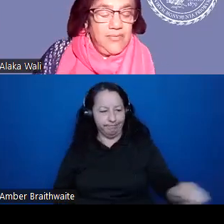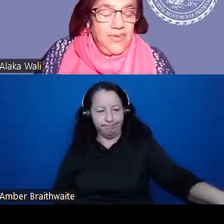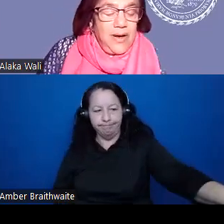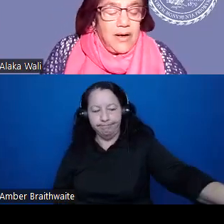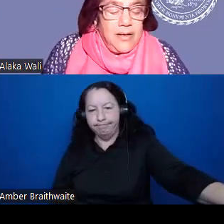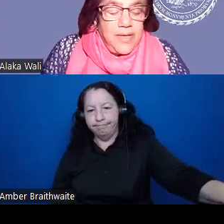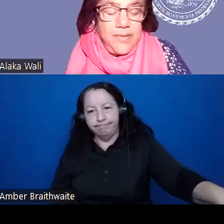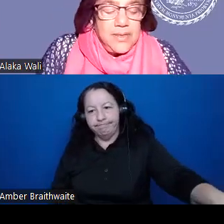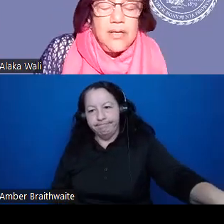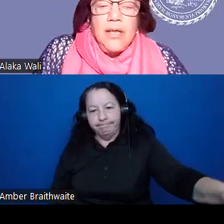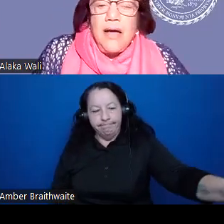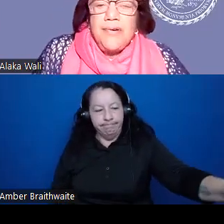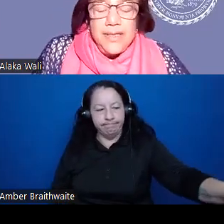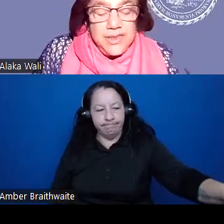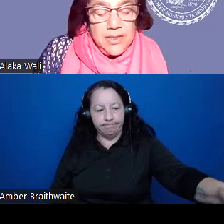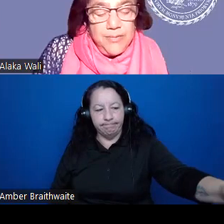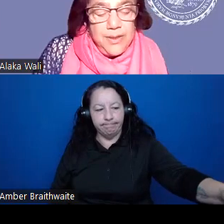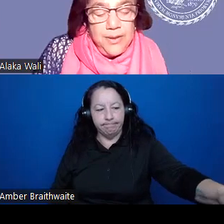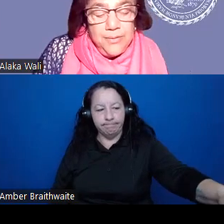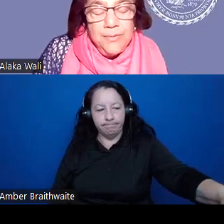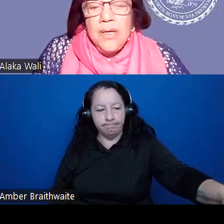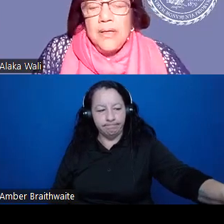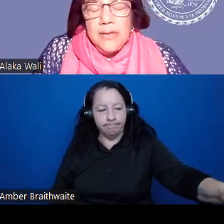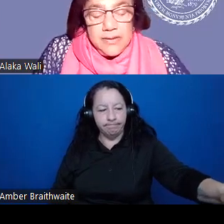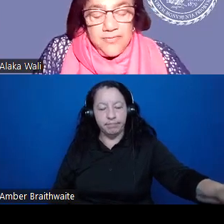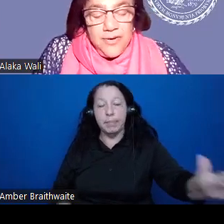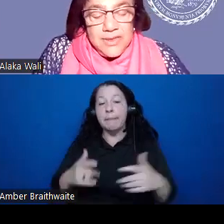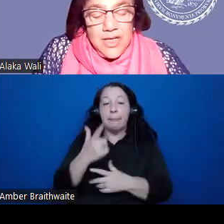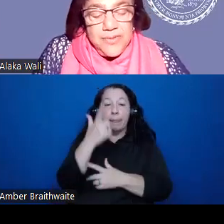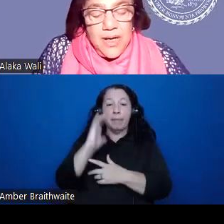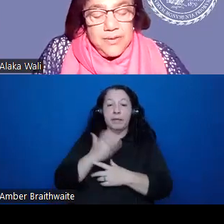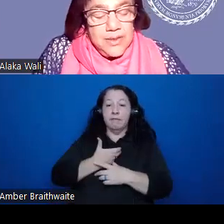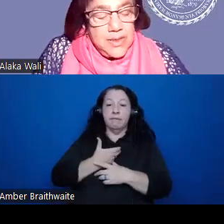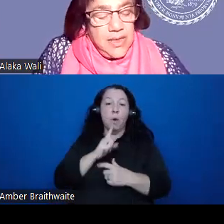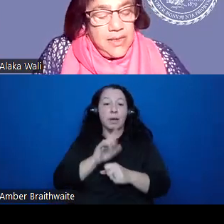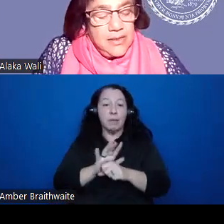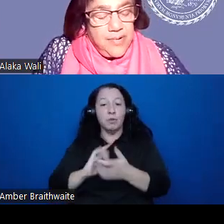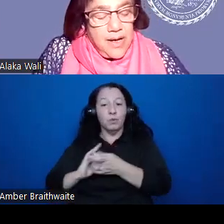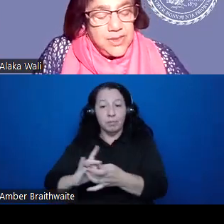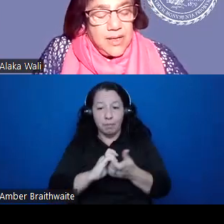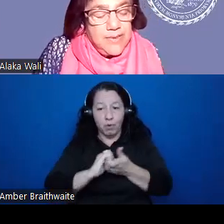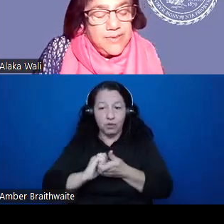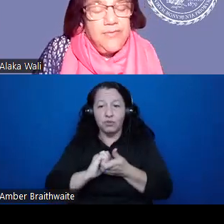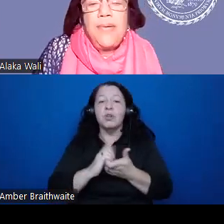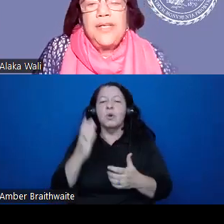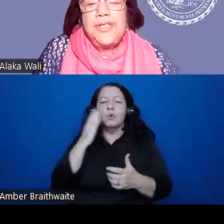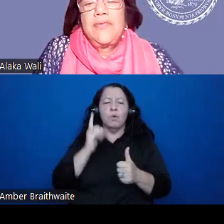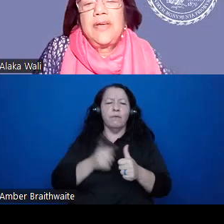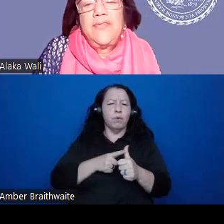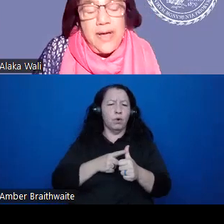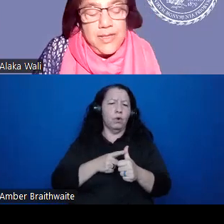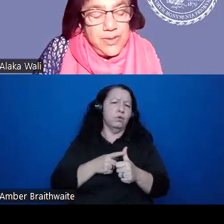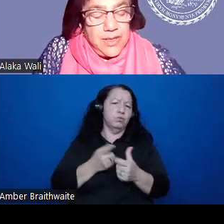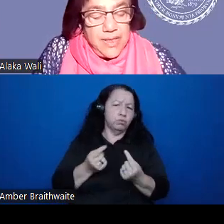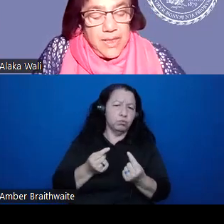So given our commitment to collaboration, we knew that the first step to undertaking the project was the formation of